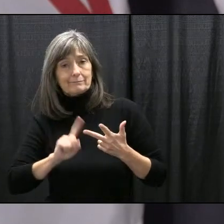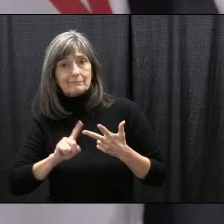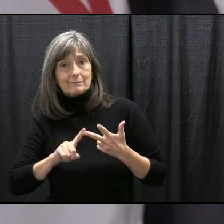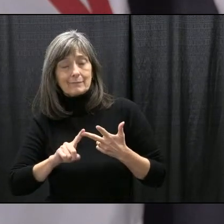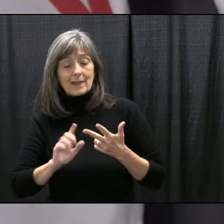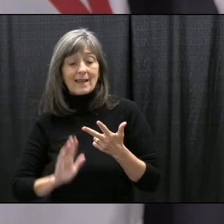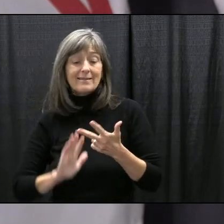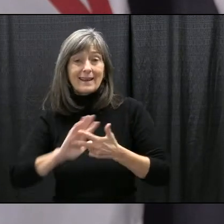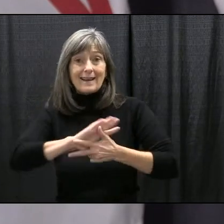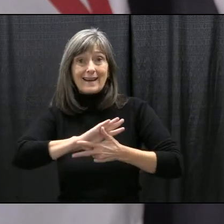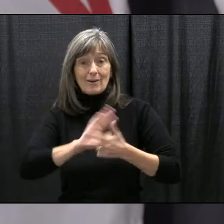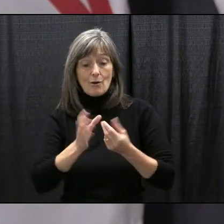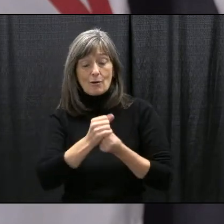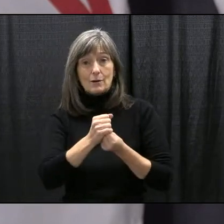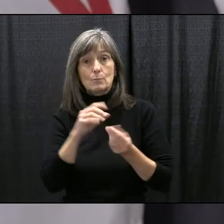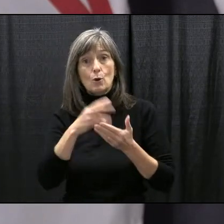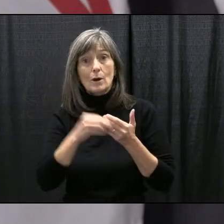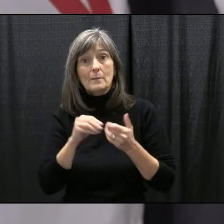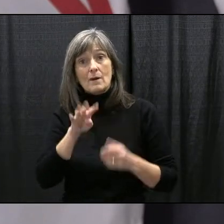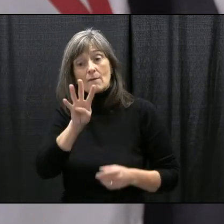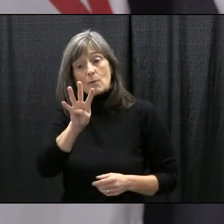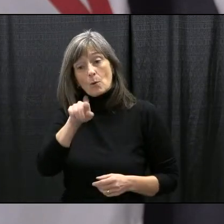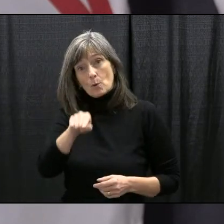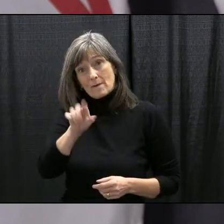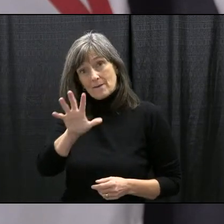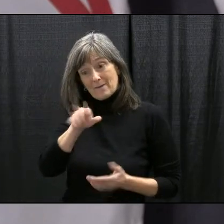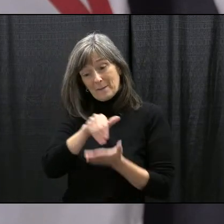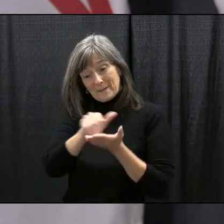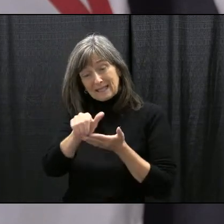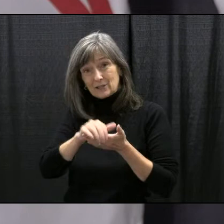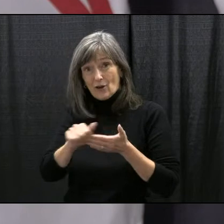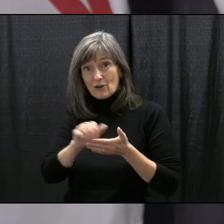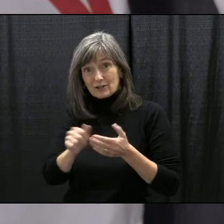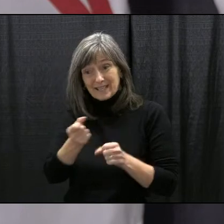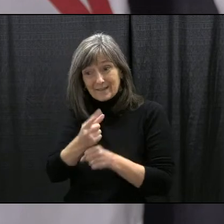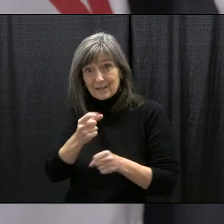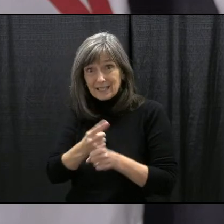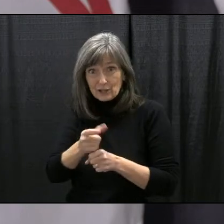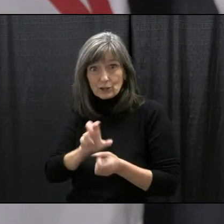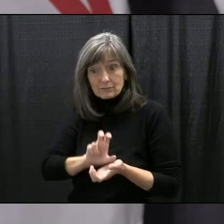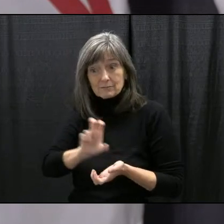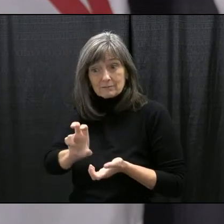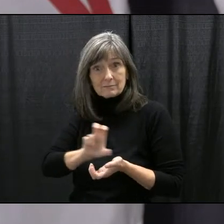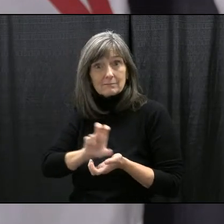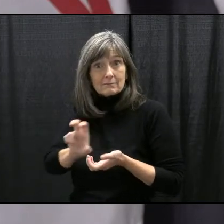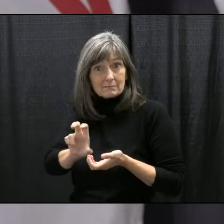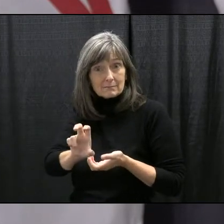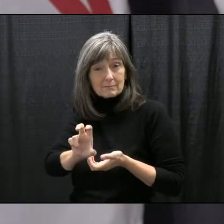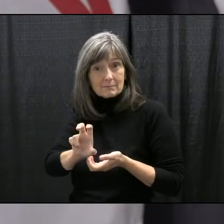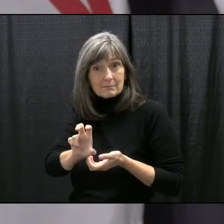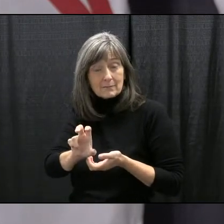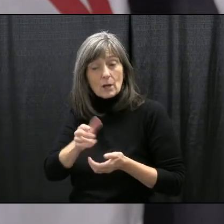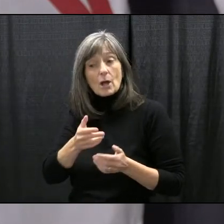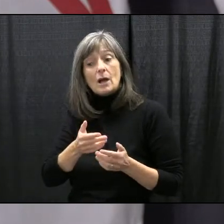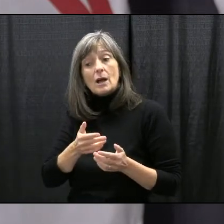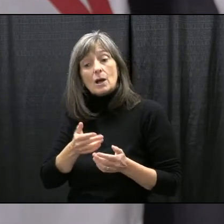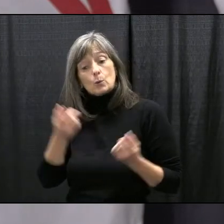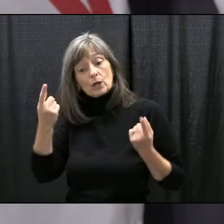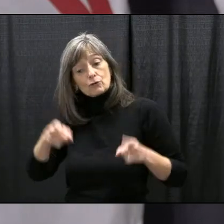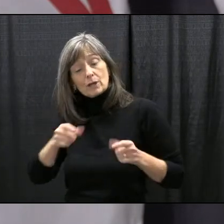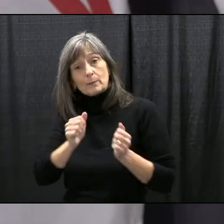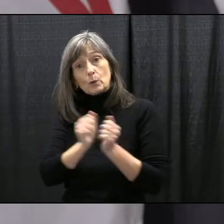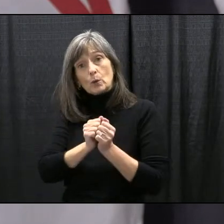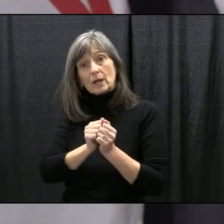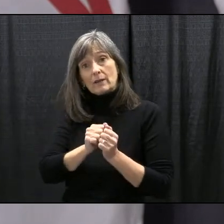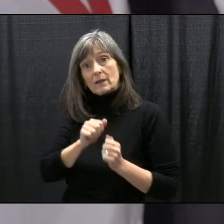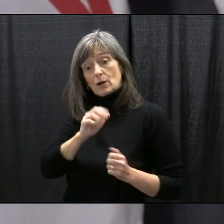Program receives $4.5 million annually from government under the Memorandum of Agreement between government